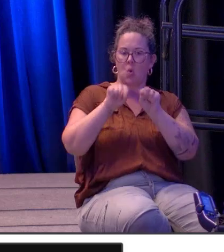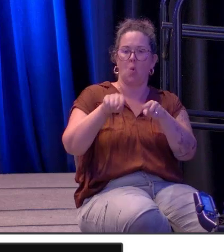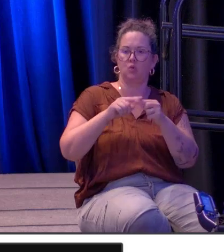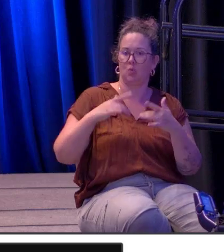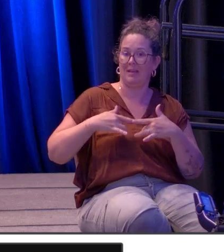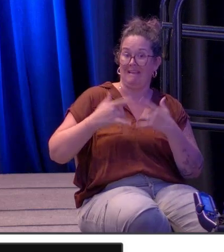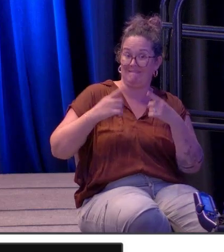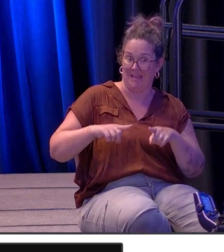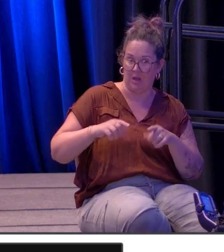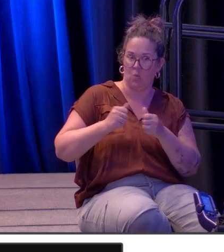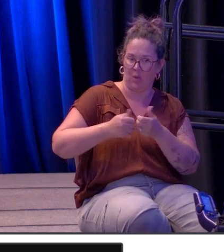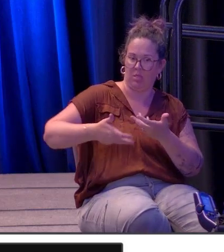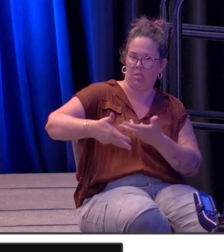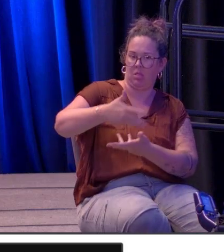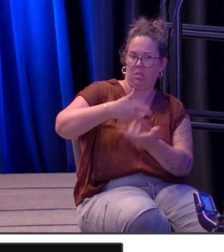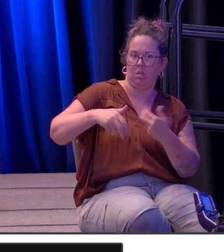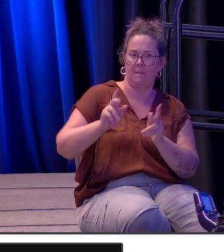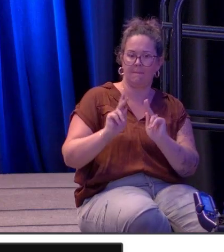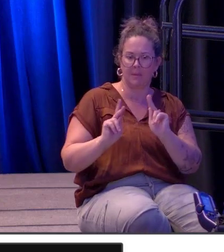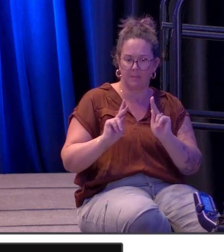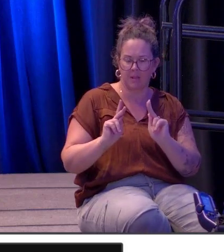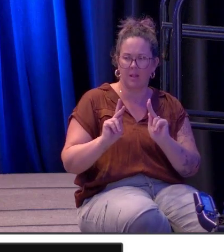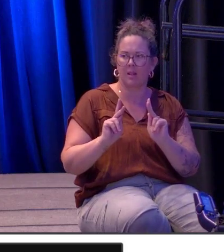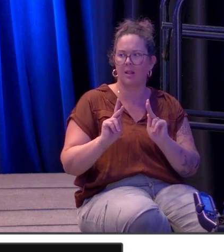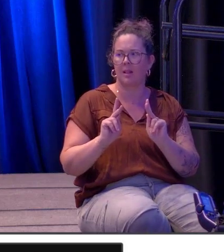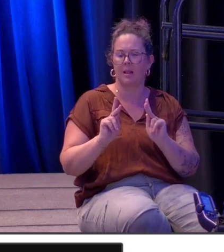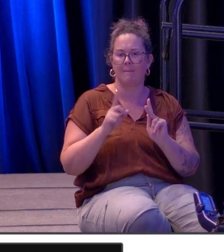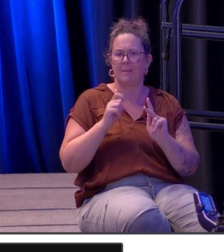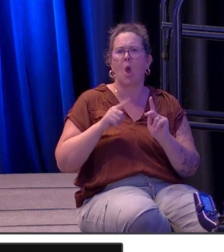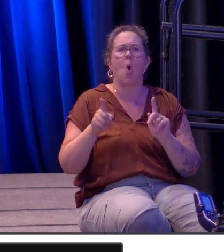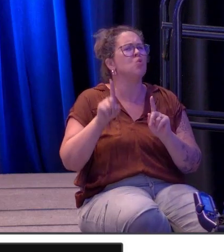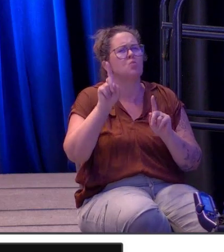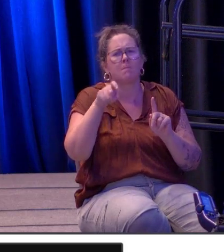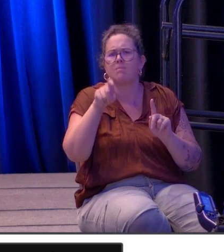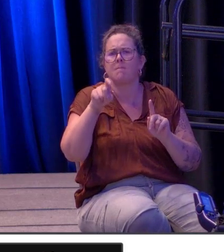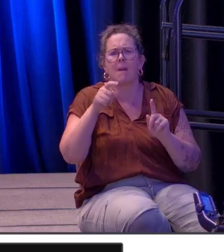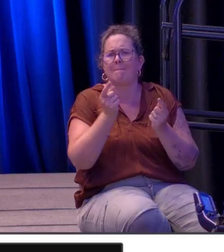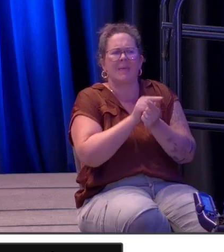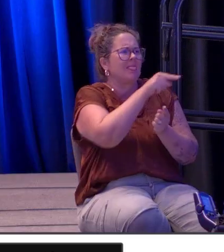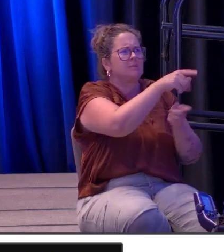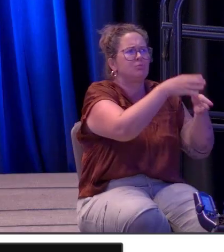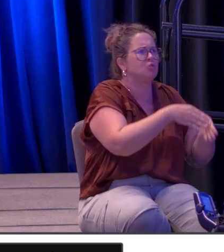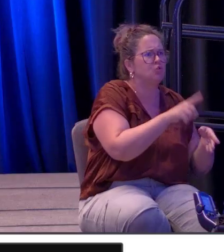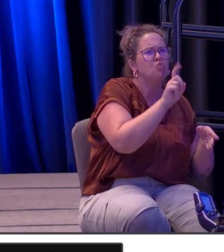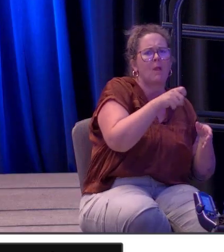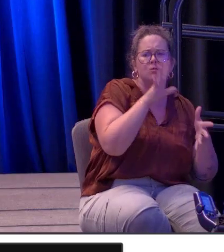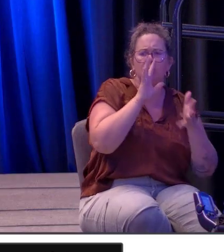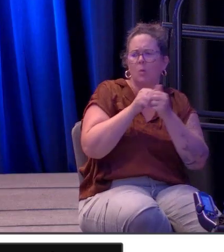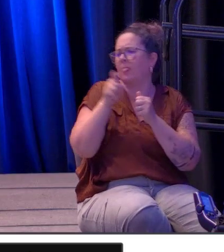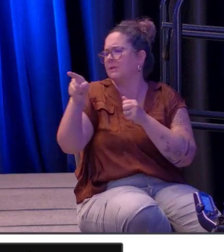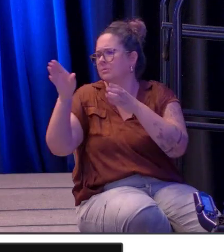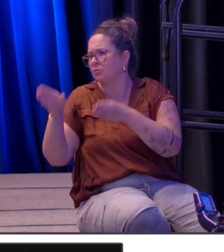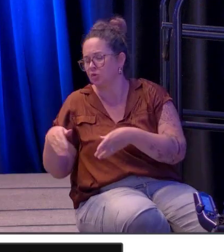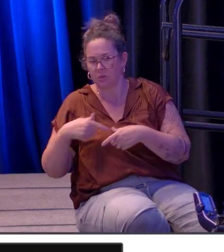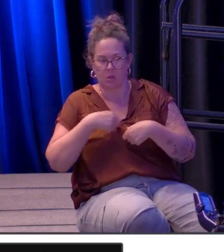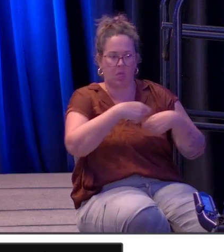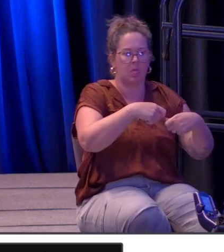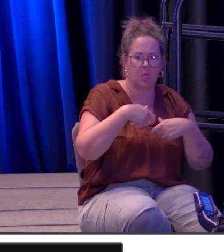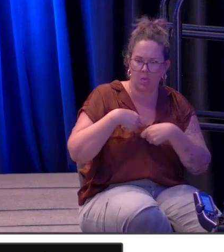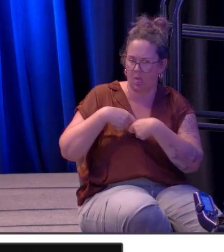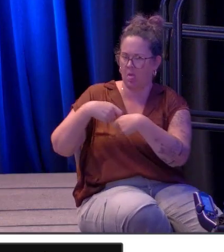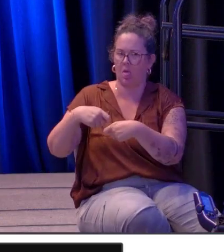be people there, sometimes the people in your ear, you have to meet this person, you have to talk to this person. And initiating